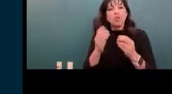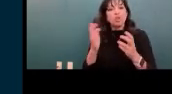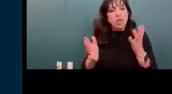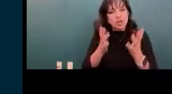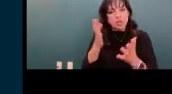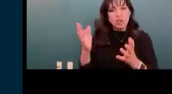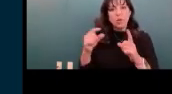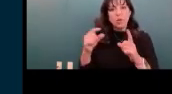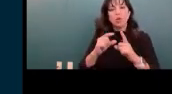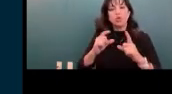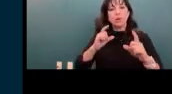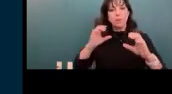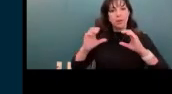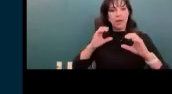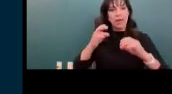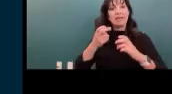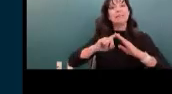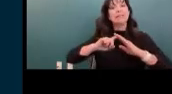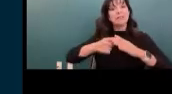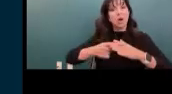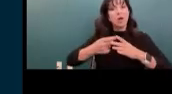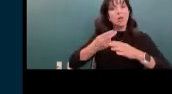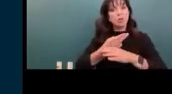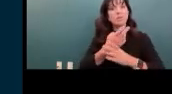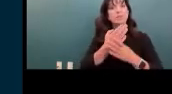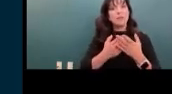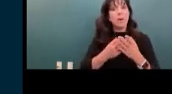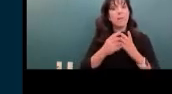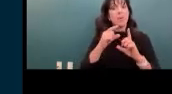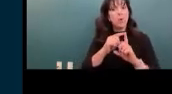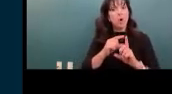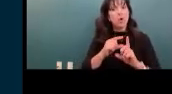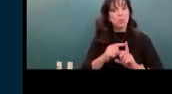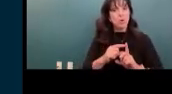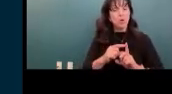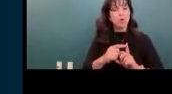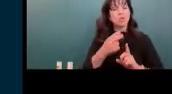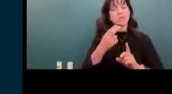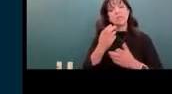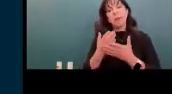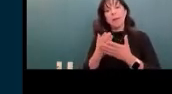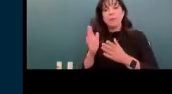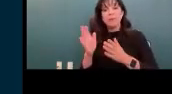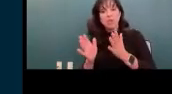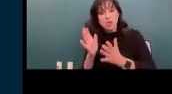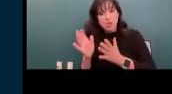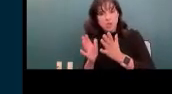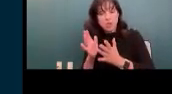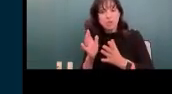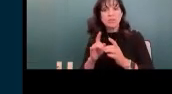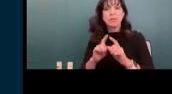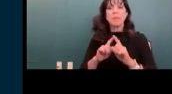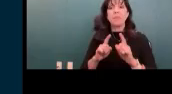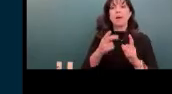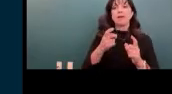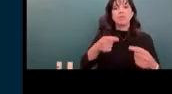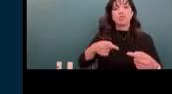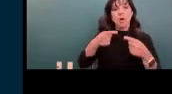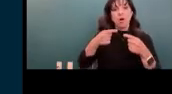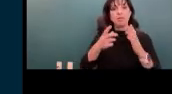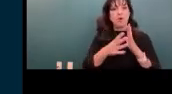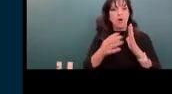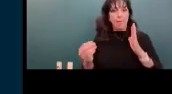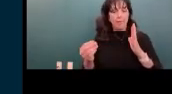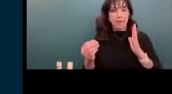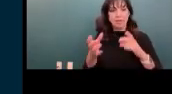communicate. He is starting to use some words. He does some gestures, but he has a hard time copying. And so